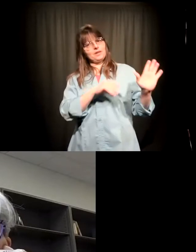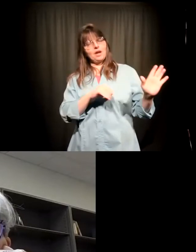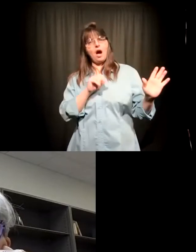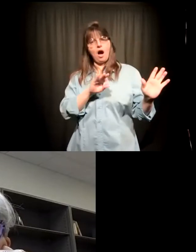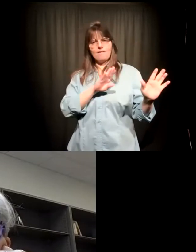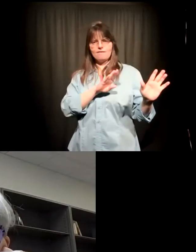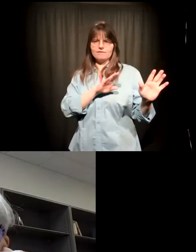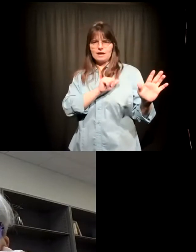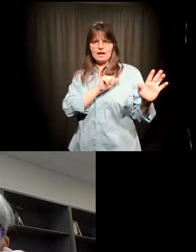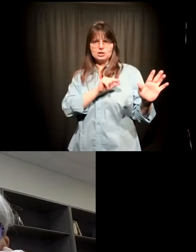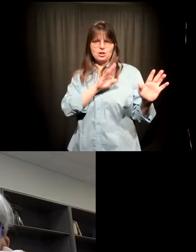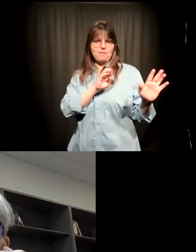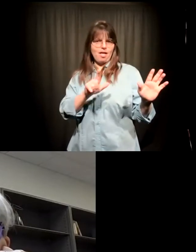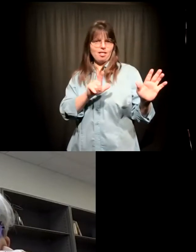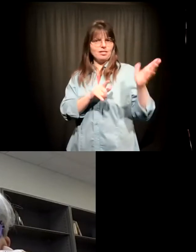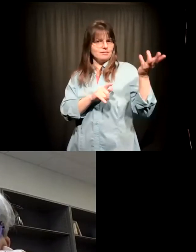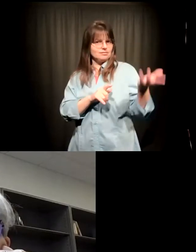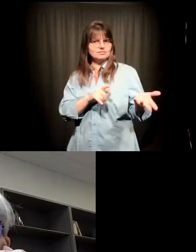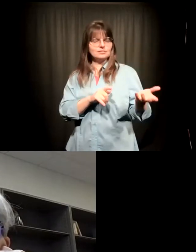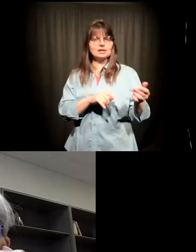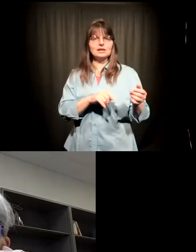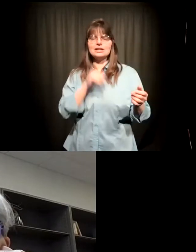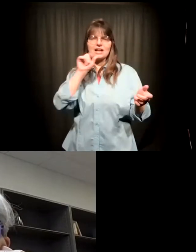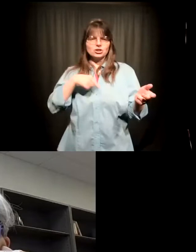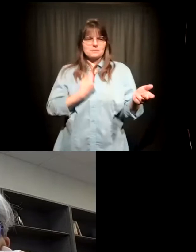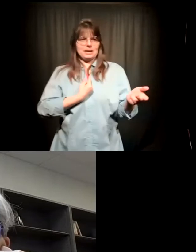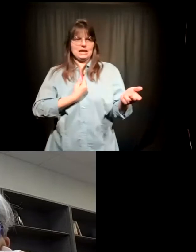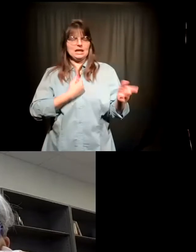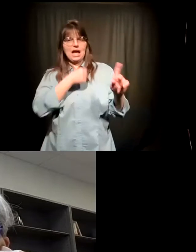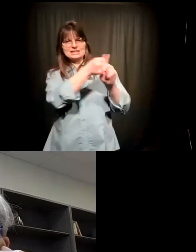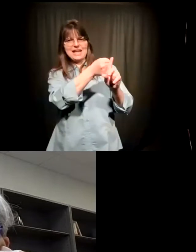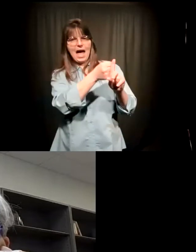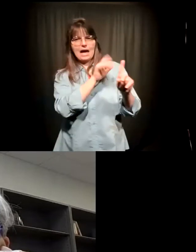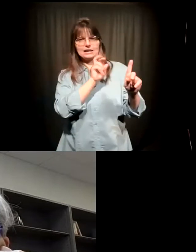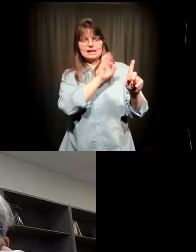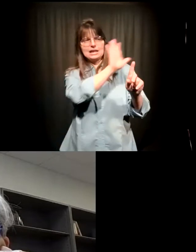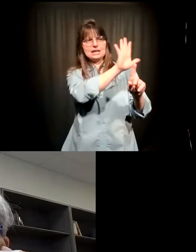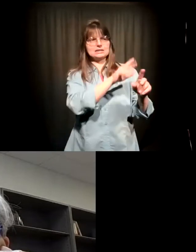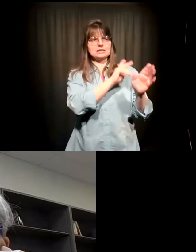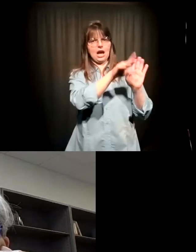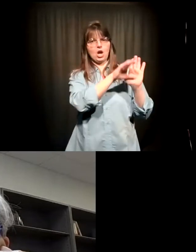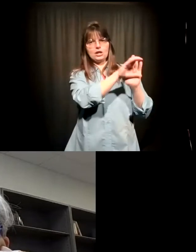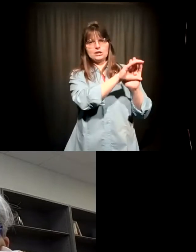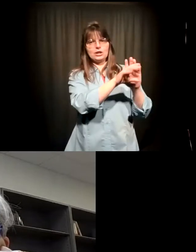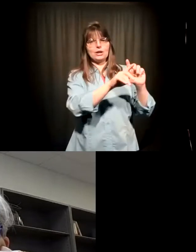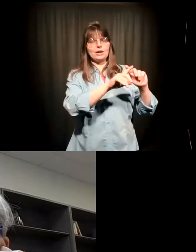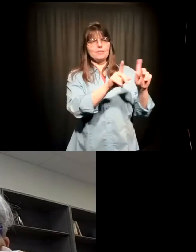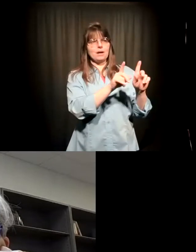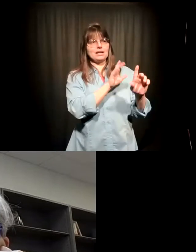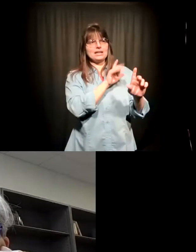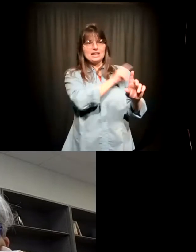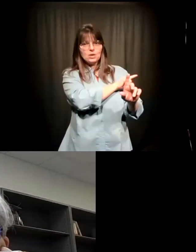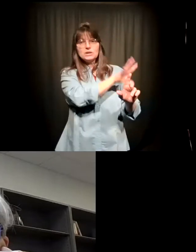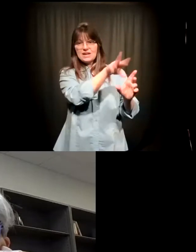been revised by a lot of historians, not just me, and not just in terms of deafness, right? He was involved